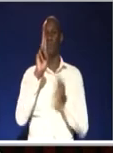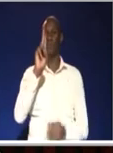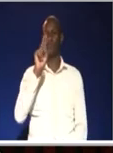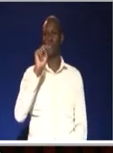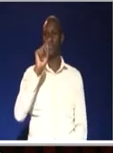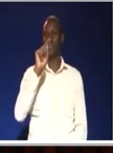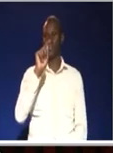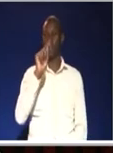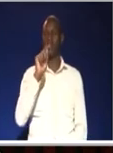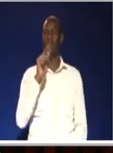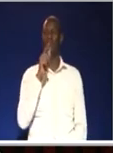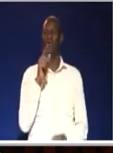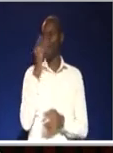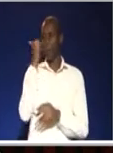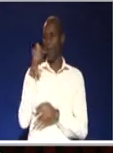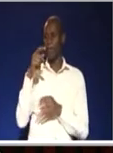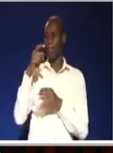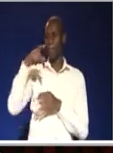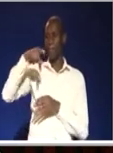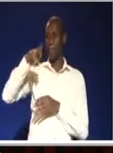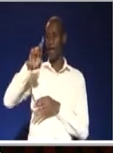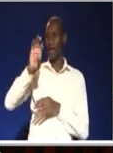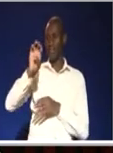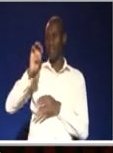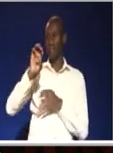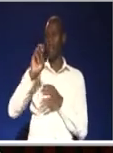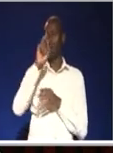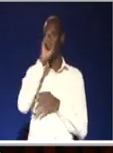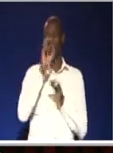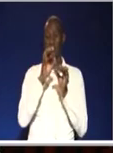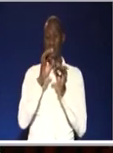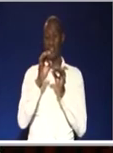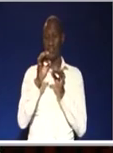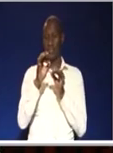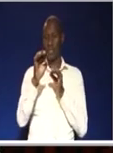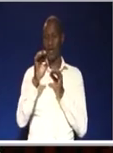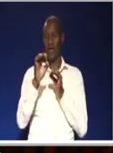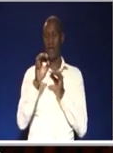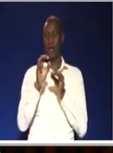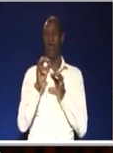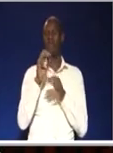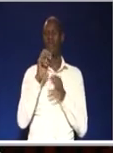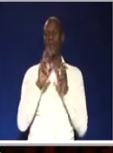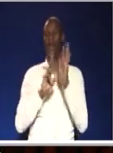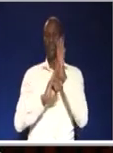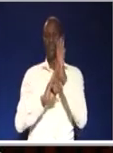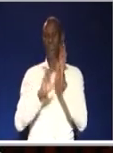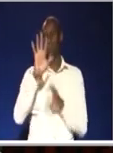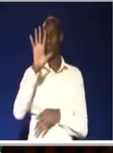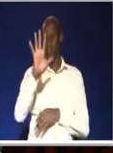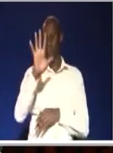is price, which is in shillings, 1 centimeter will represent 5